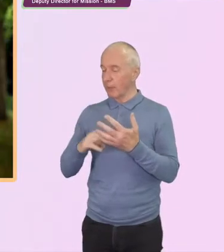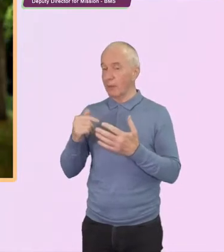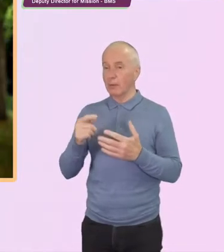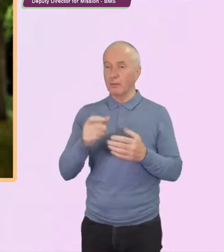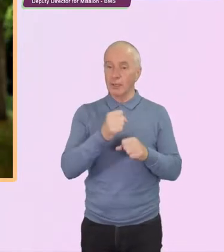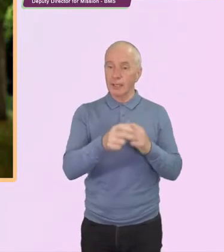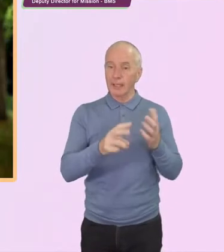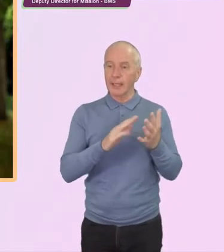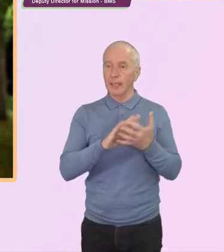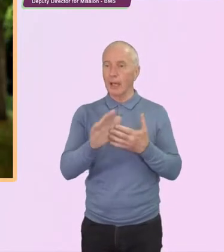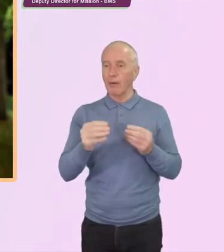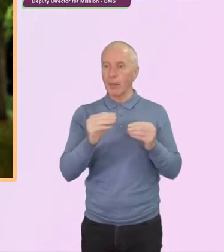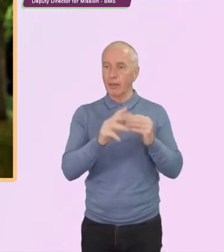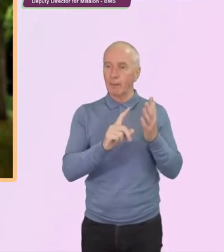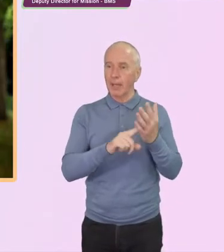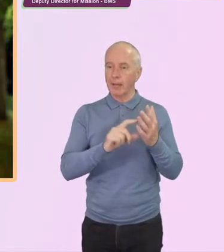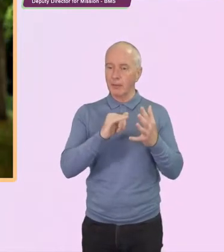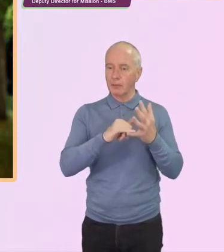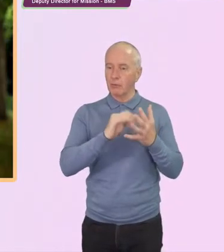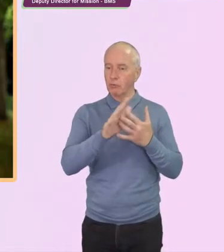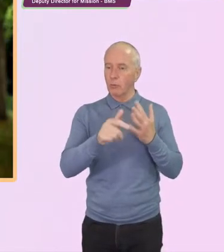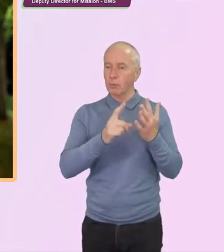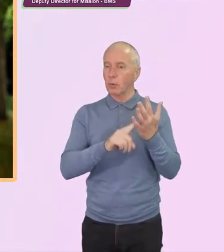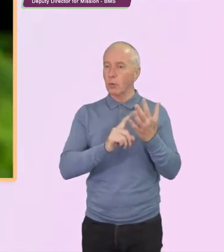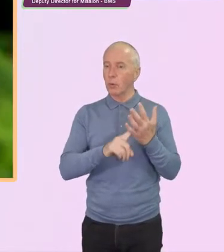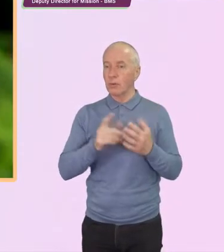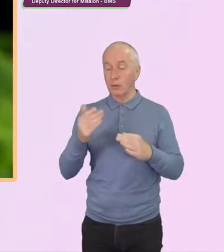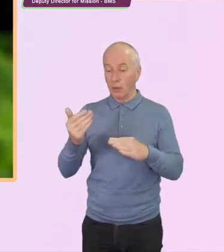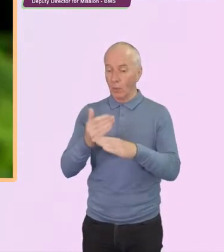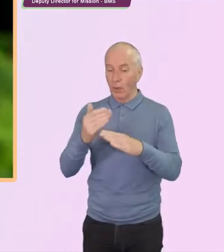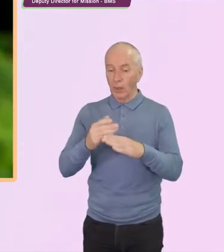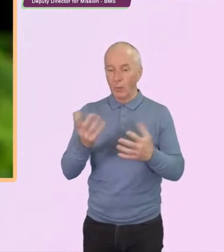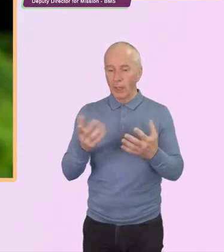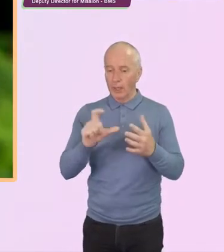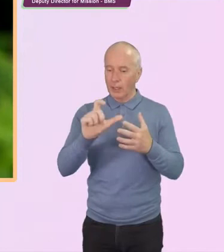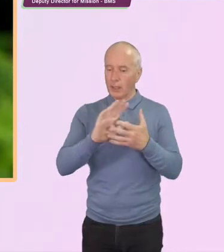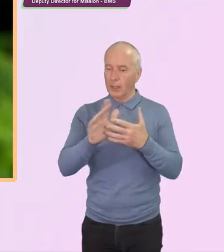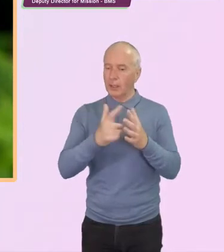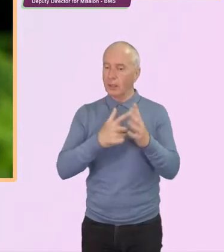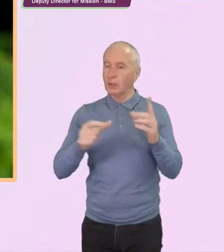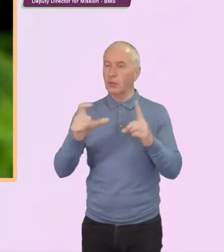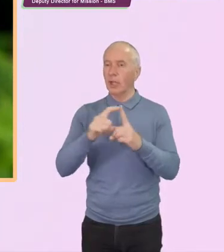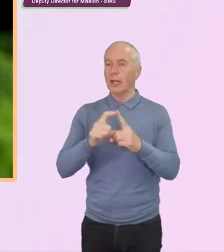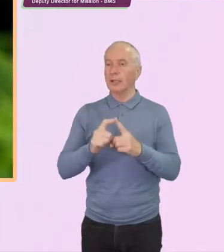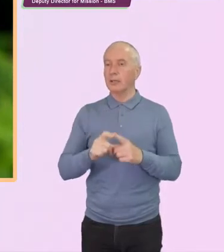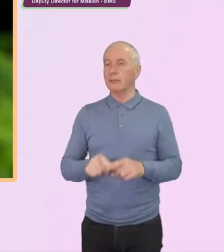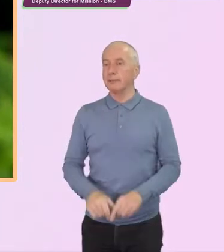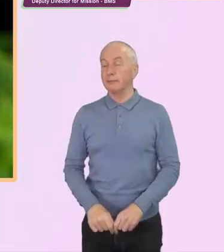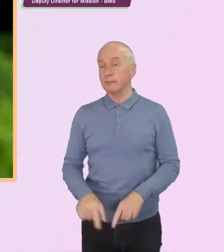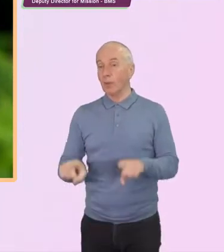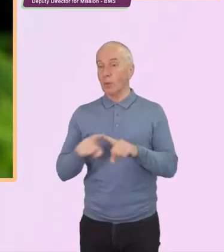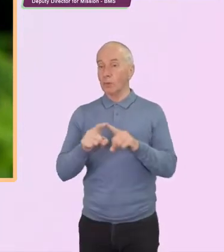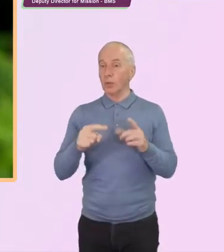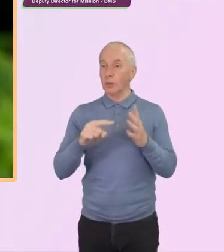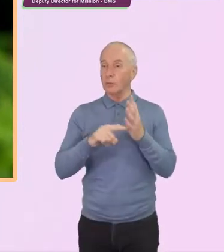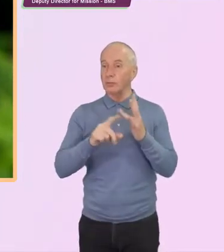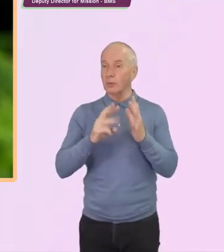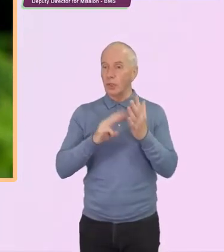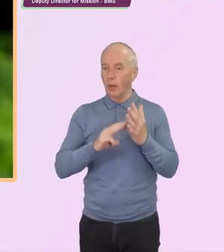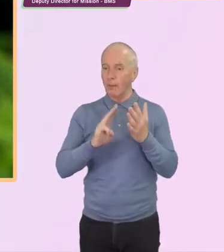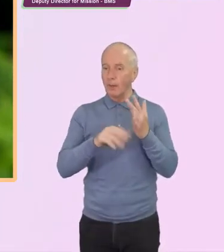joining us again, and this time working at Guinea Bortu Hospital in Chad. Also at Guinea Bortu, Tom and Mel